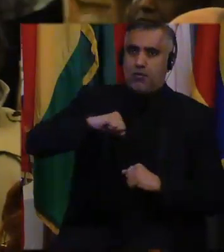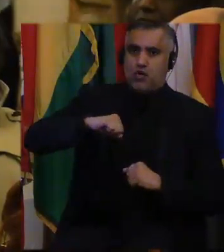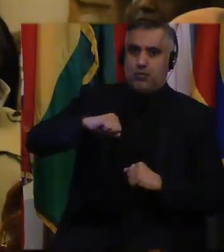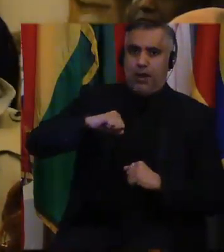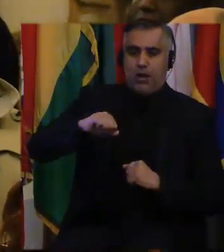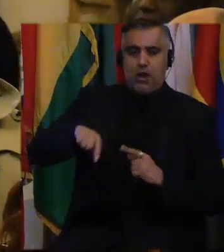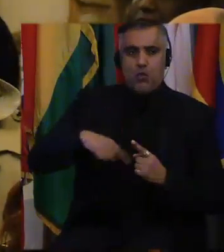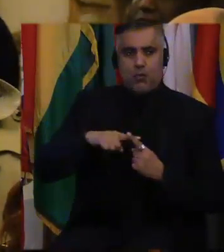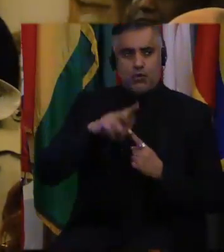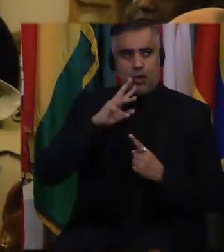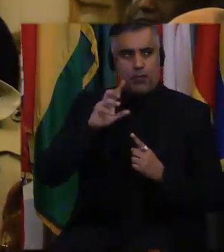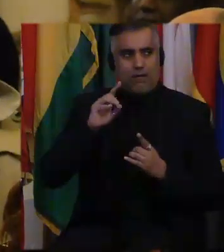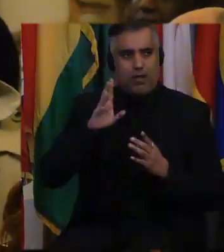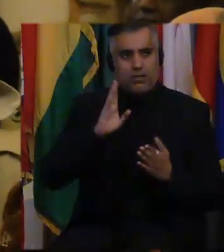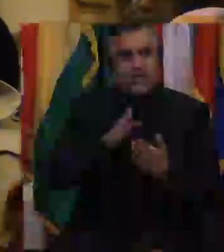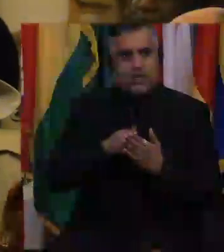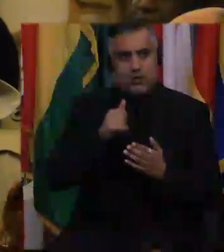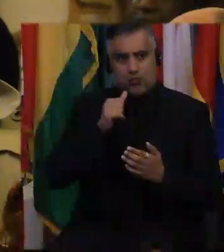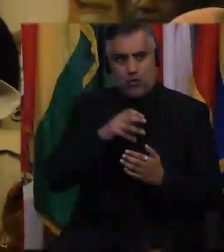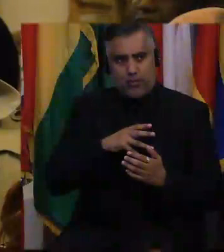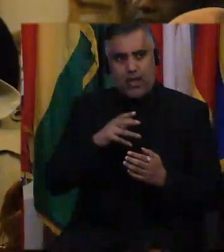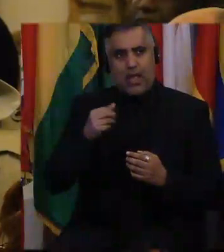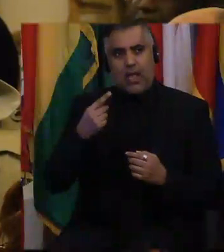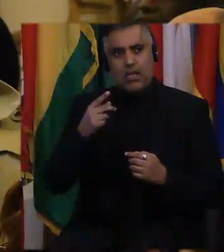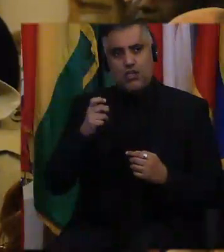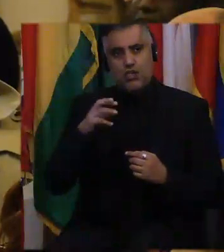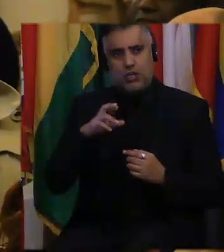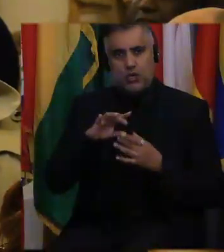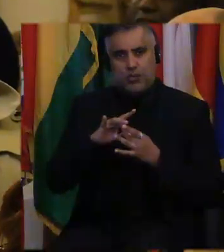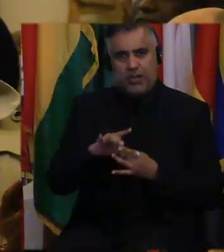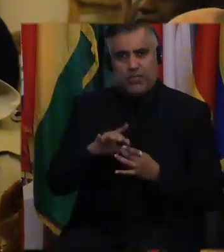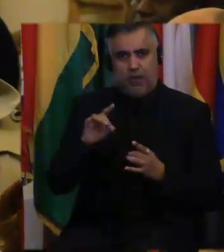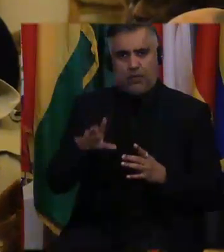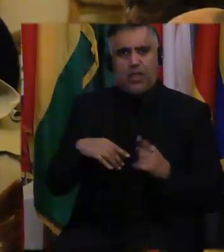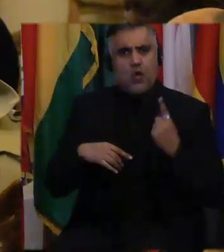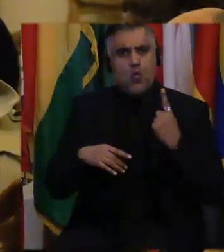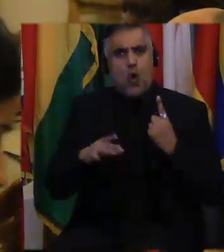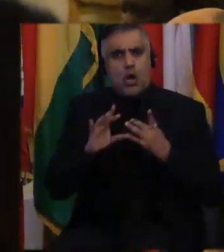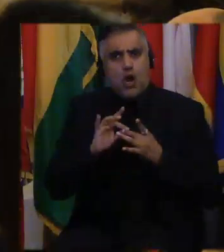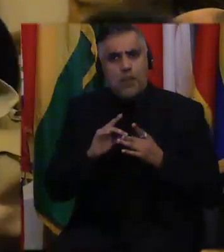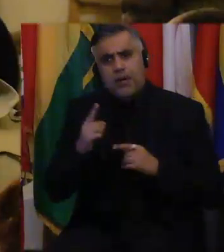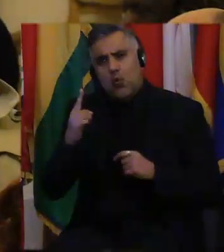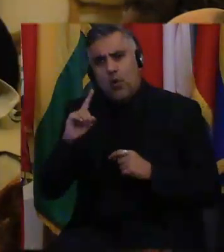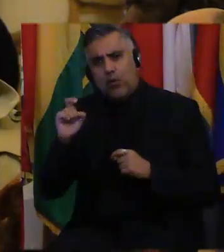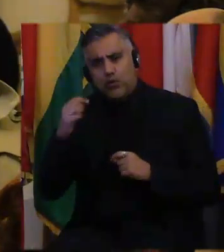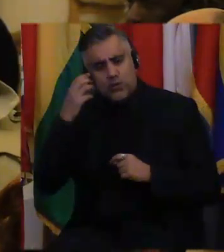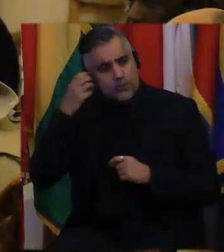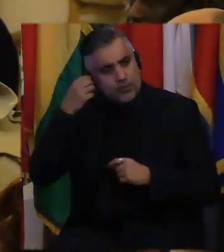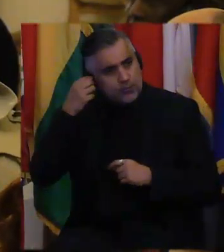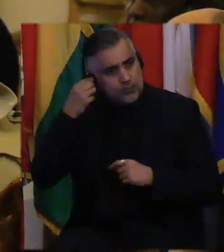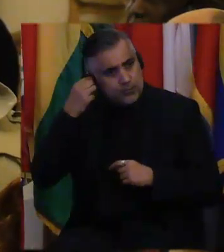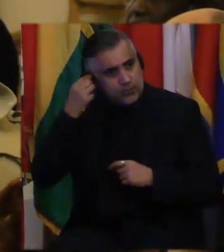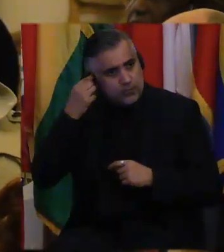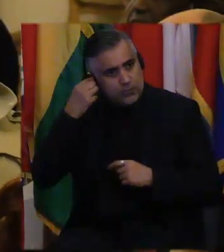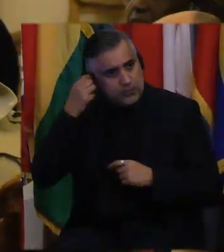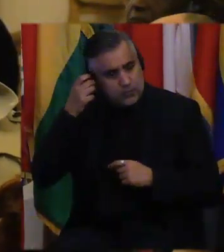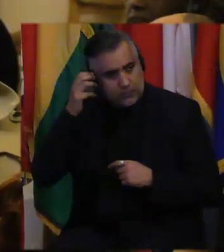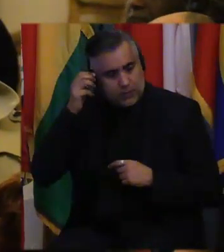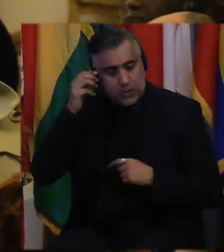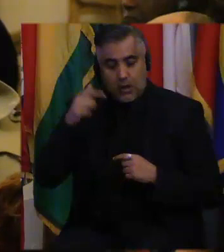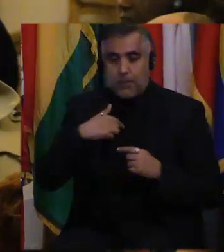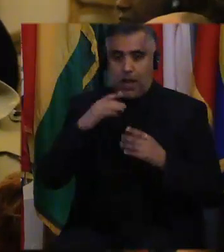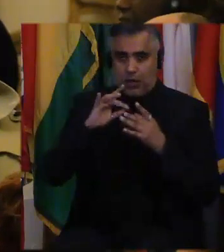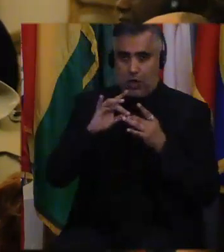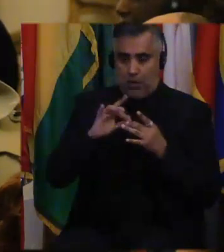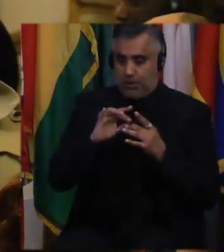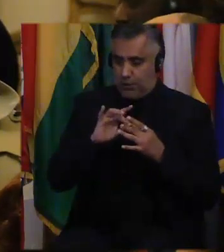talk about violence against women and gender-based violence. I have one comment and one question. My comment is related